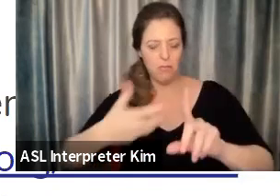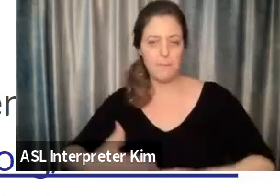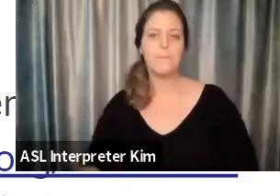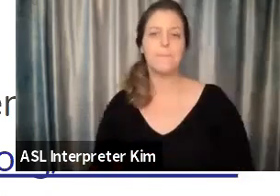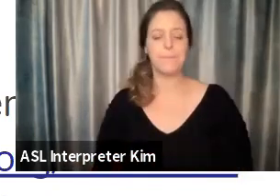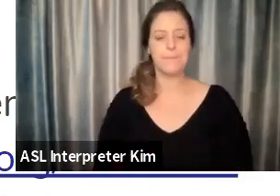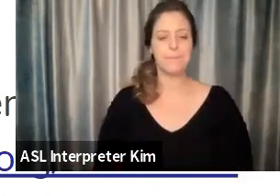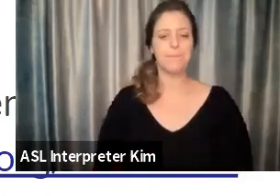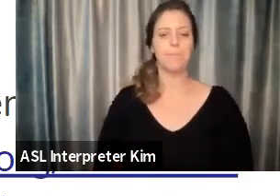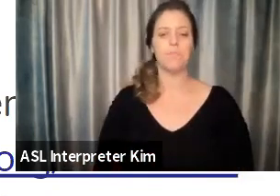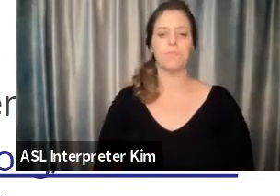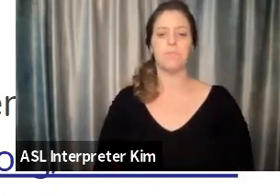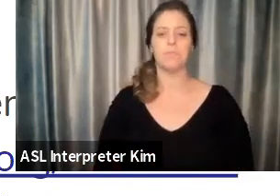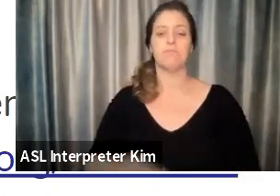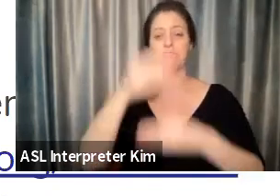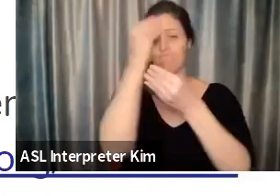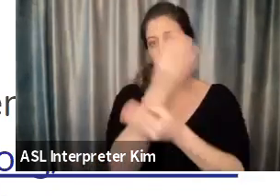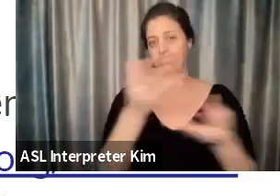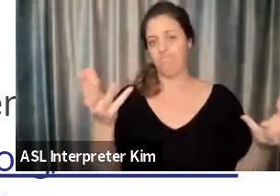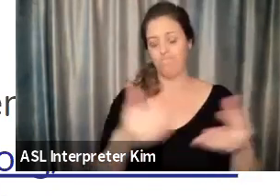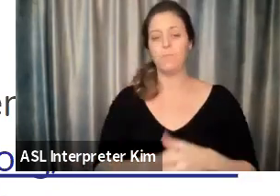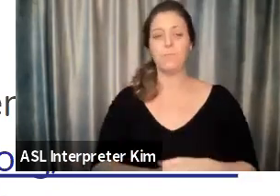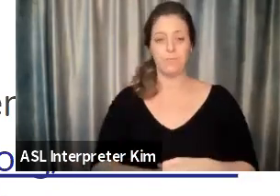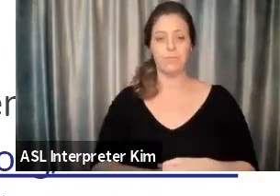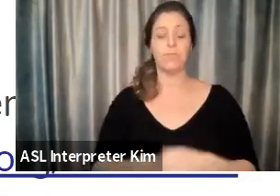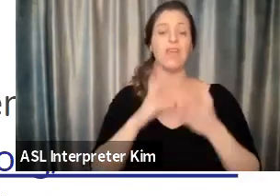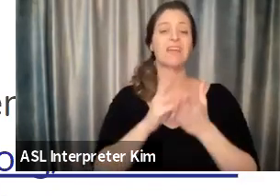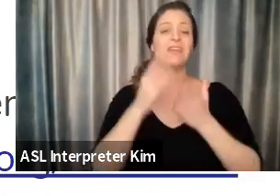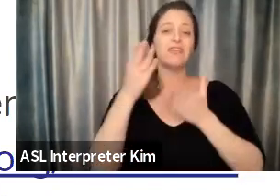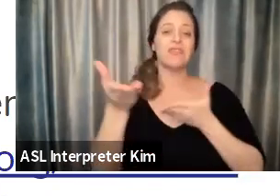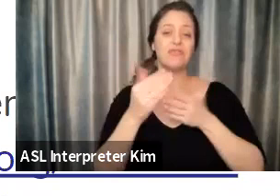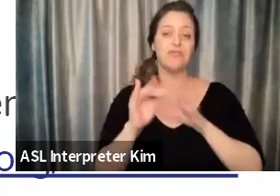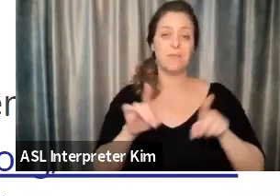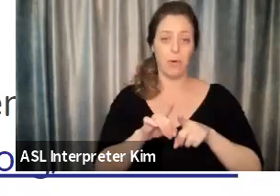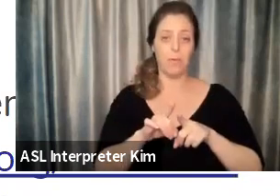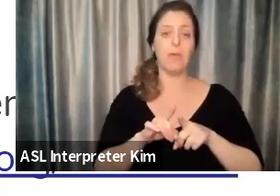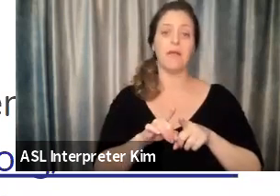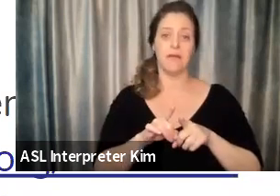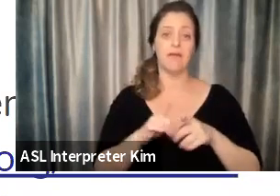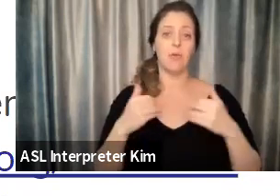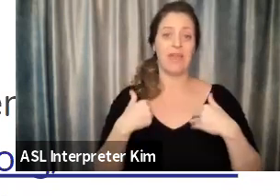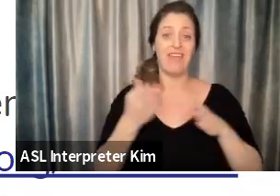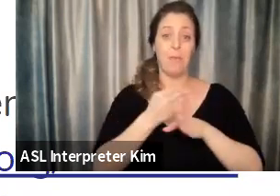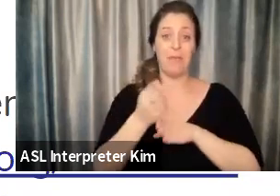today. What I wanted to let our audience know is that our Student Services Department, we have a main